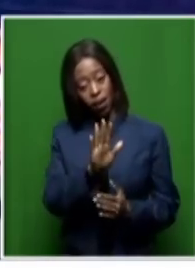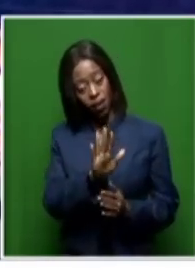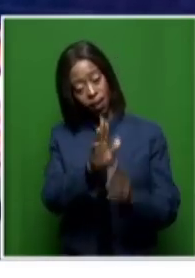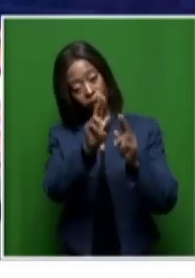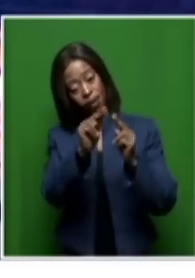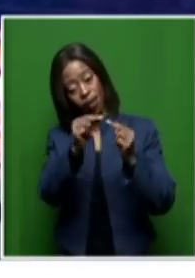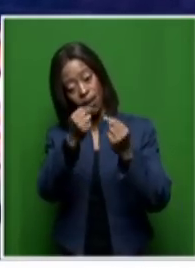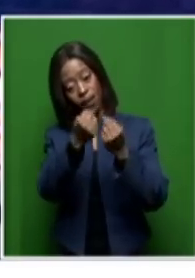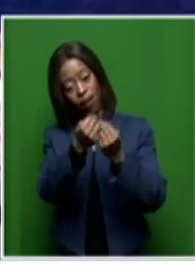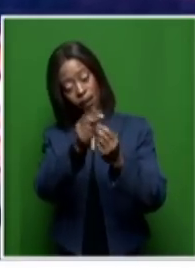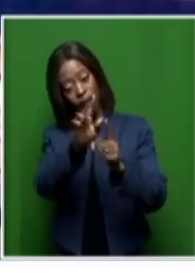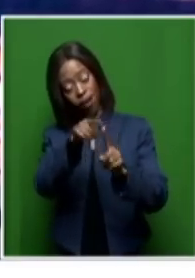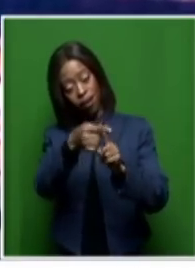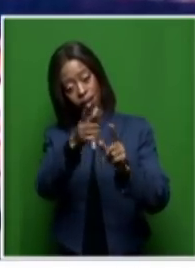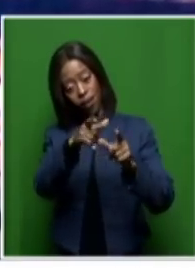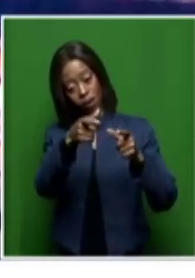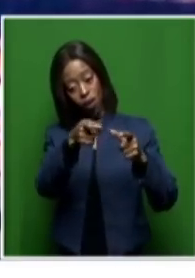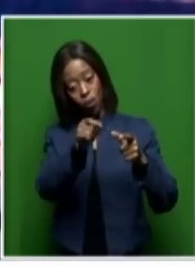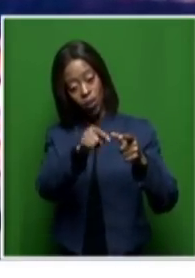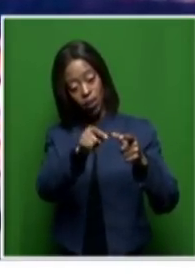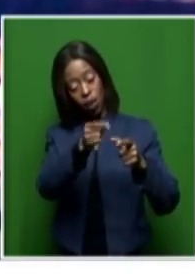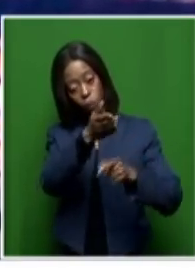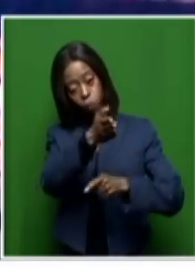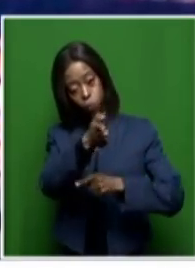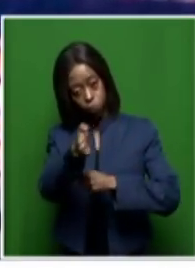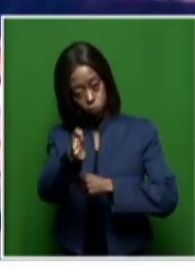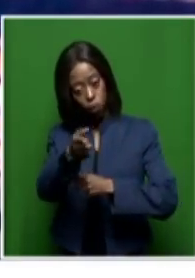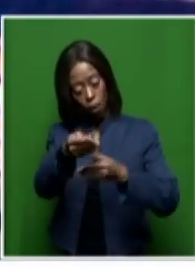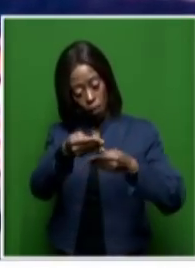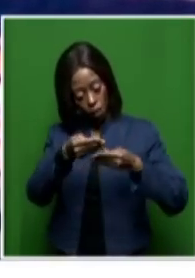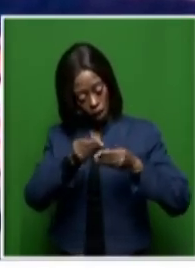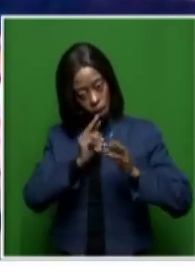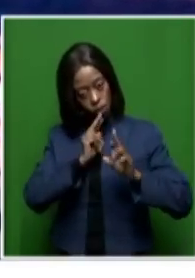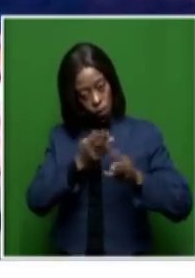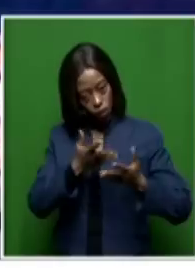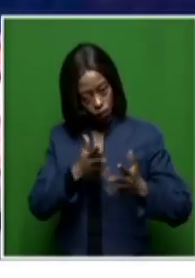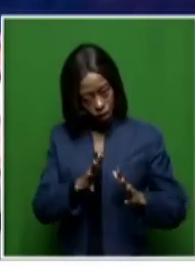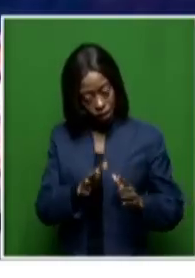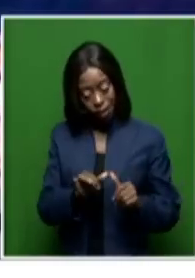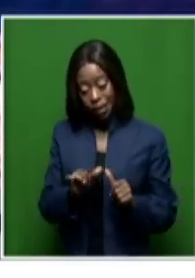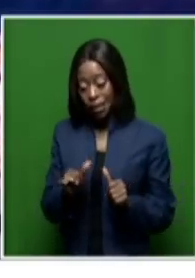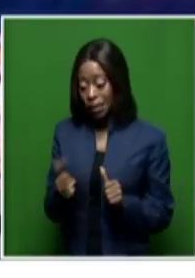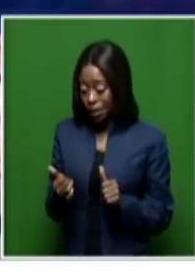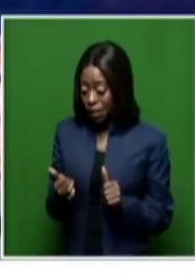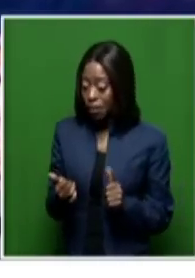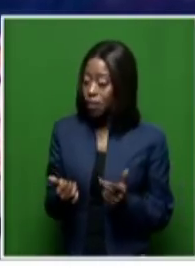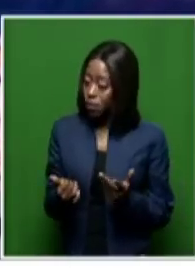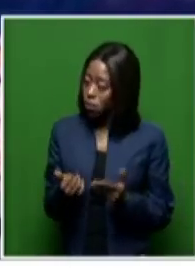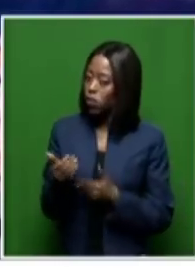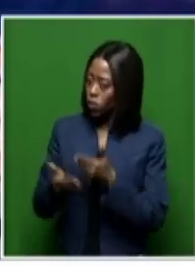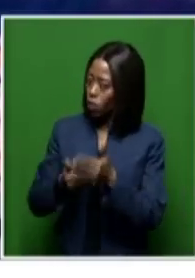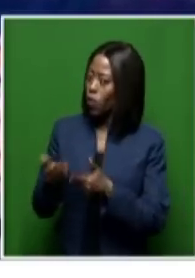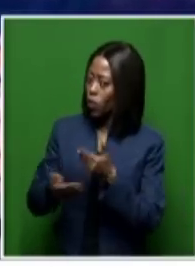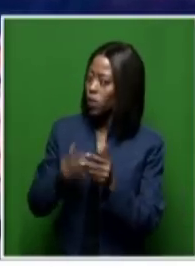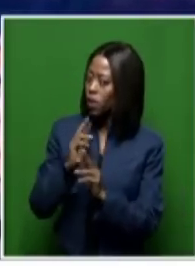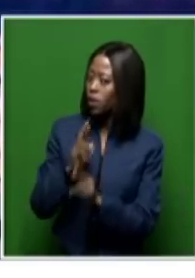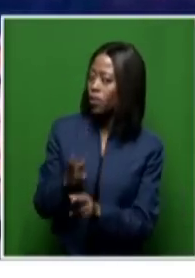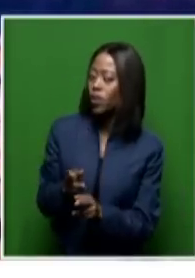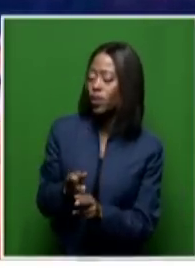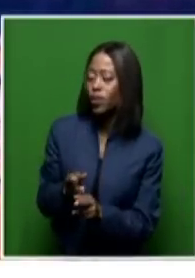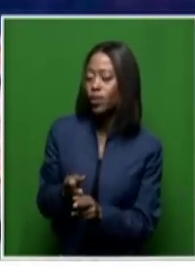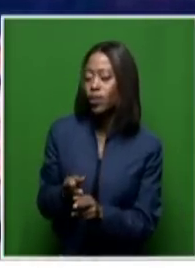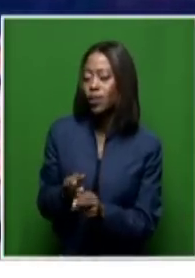National Executive Committee that has been sitting has received the report on the state capture and is processing that report.